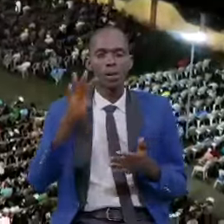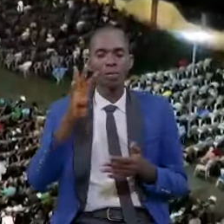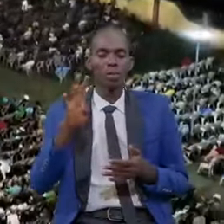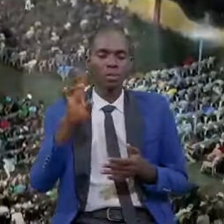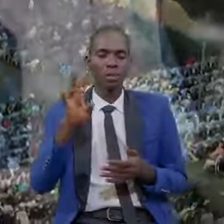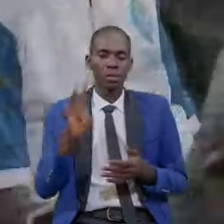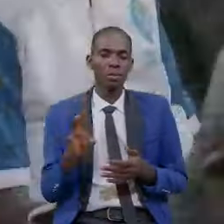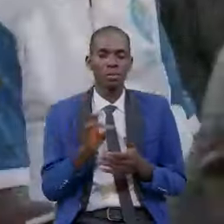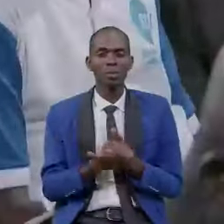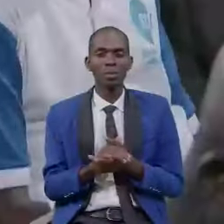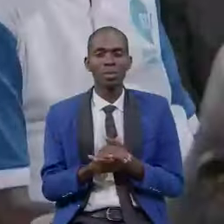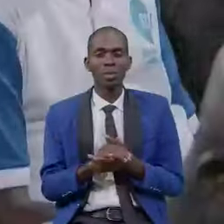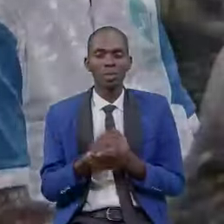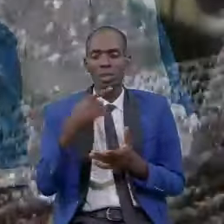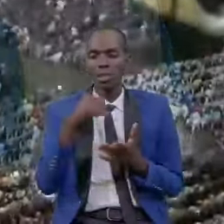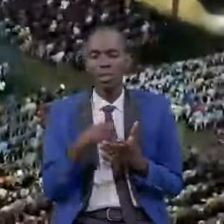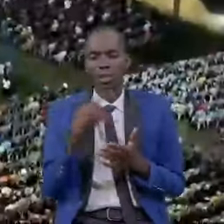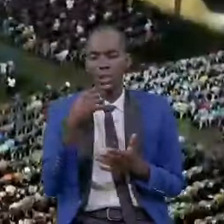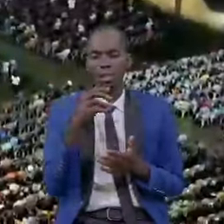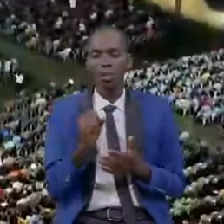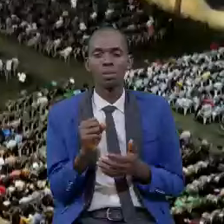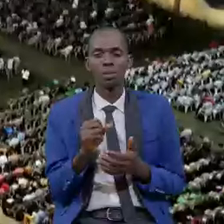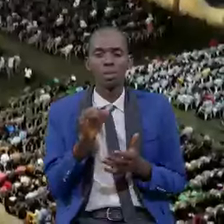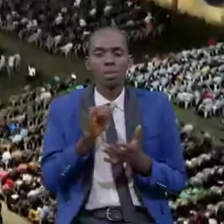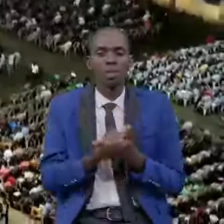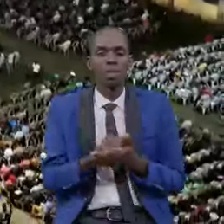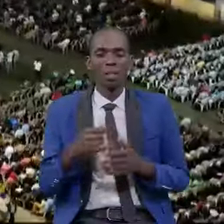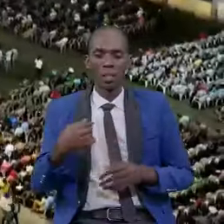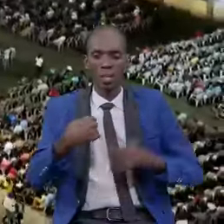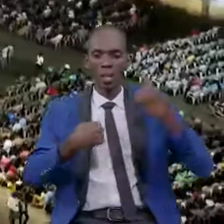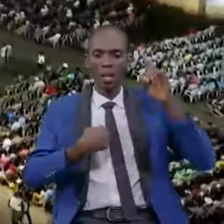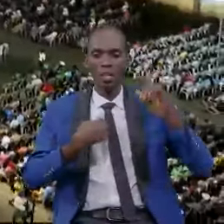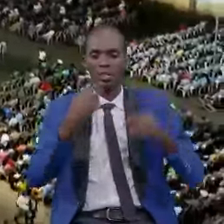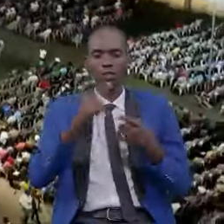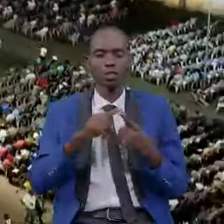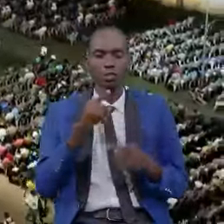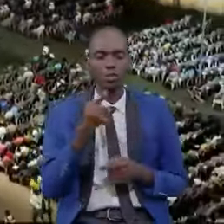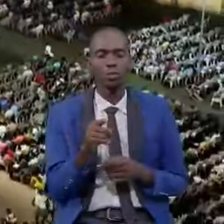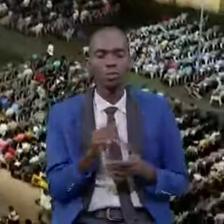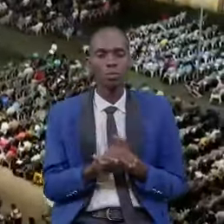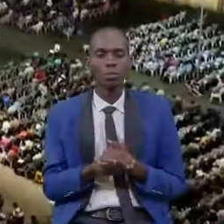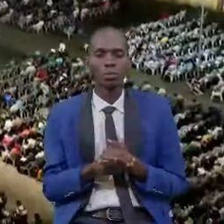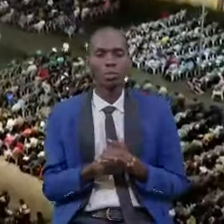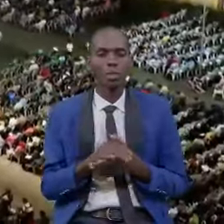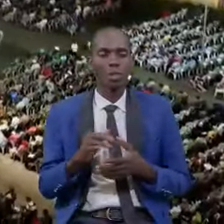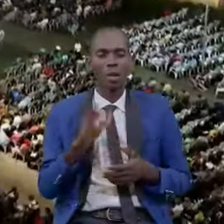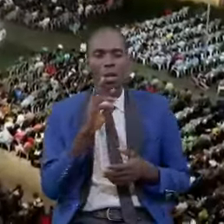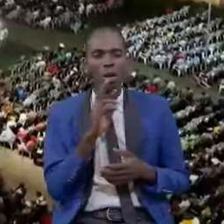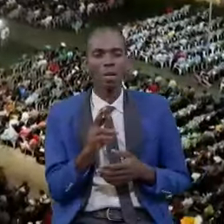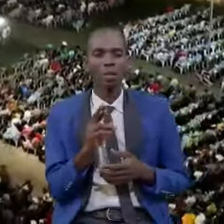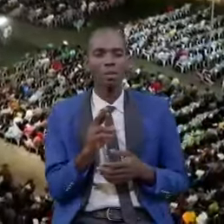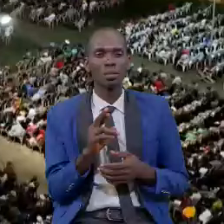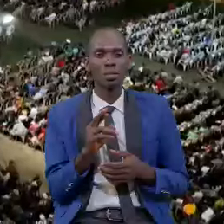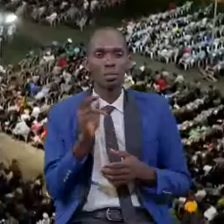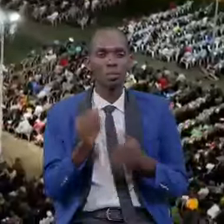says, wherefore I say unto thee, her sins, which are